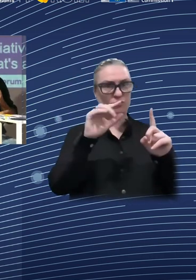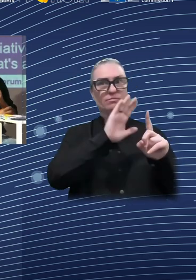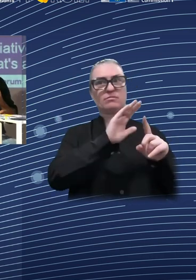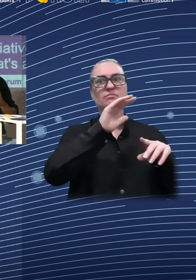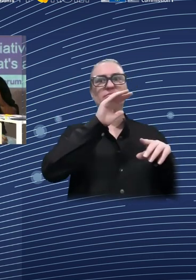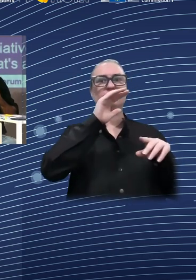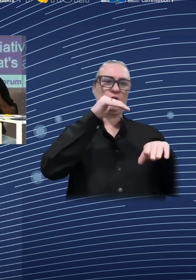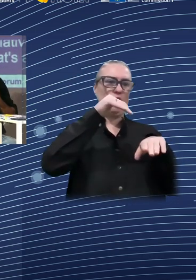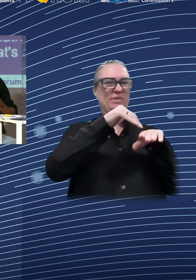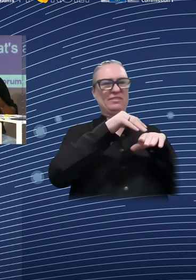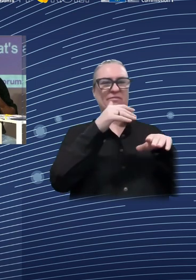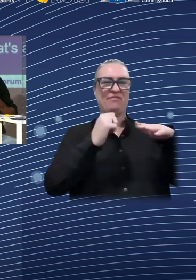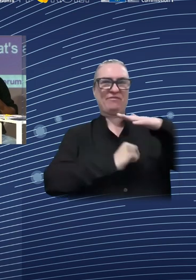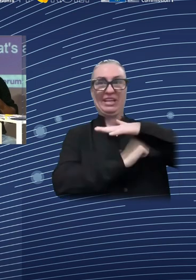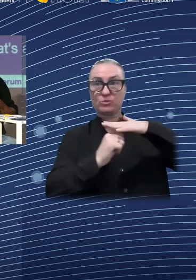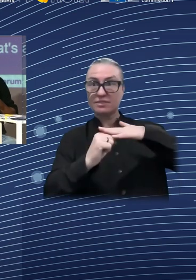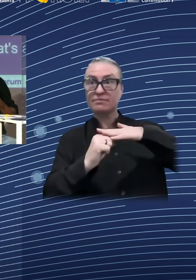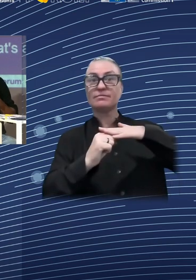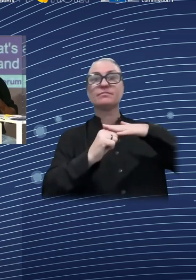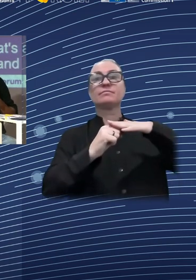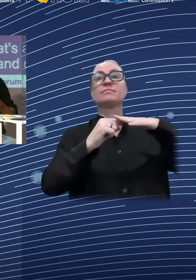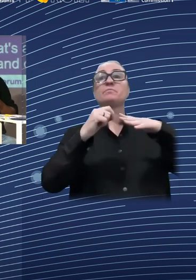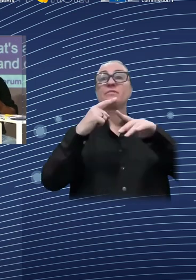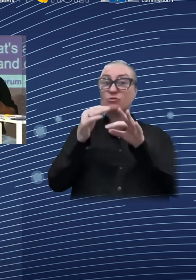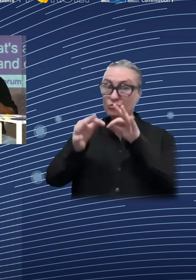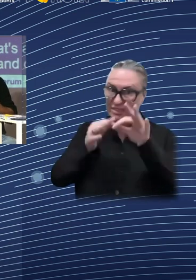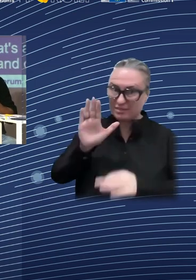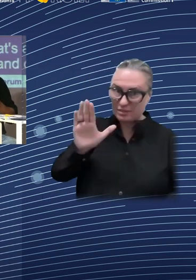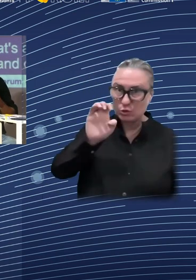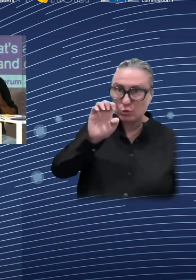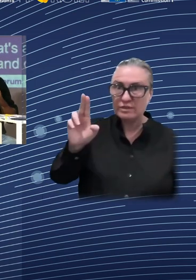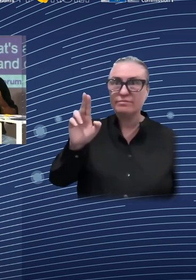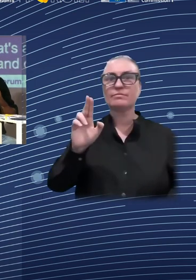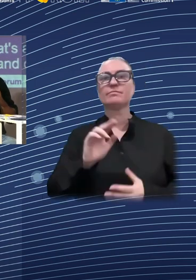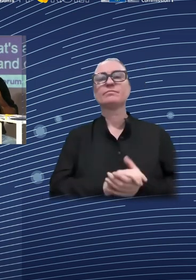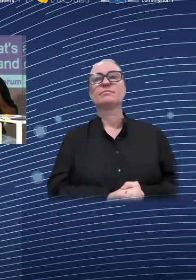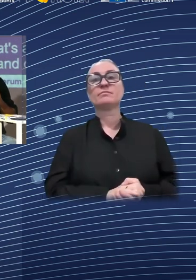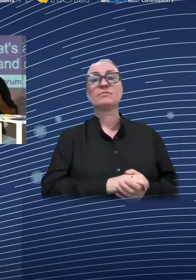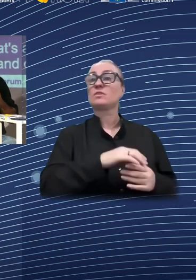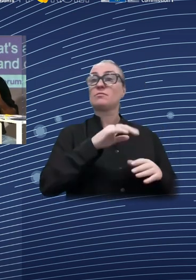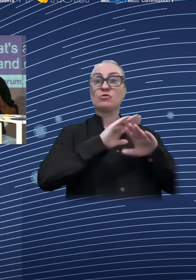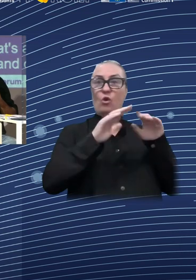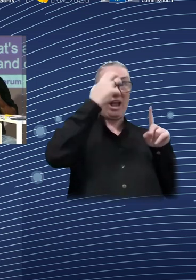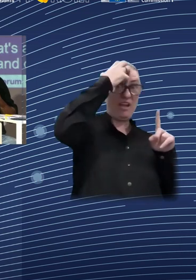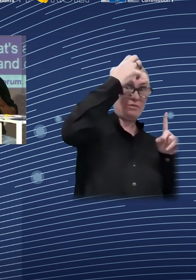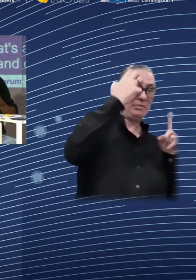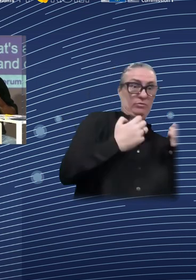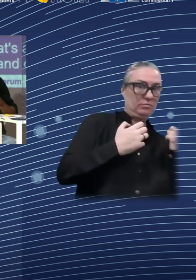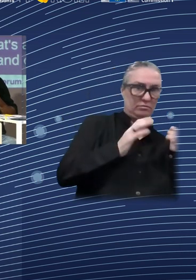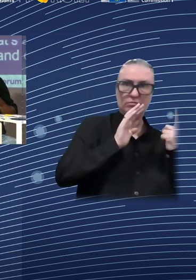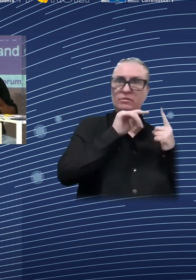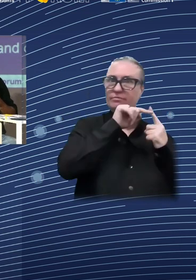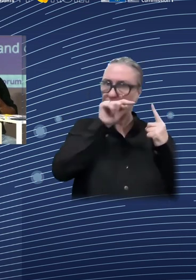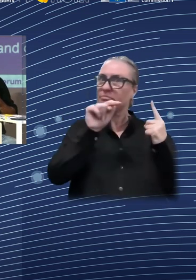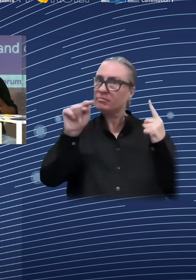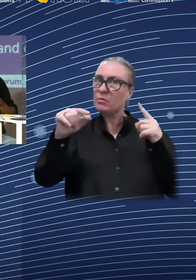sovereignty. And so I think it's a very nice project. It has the support of something like 15 member states, and it can be